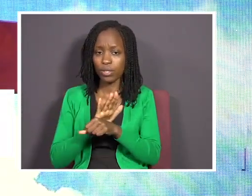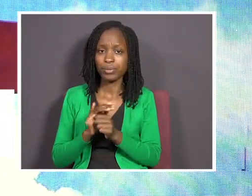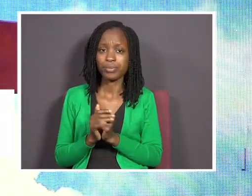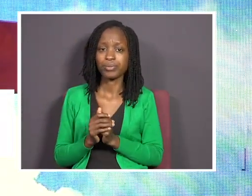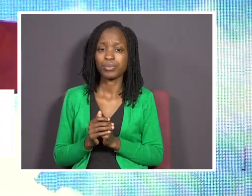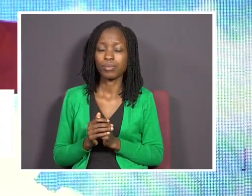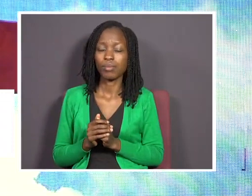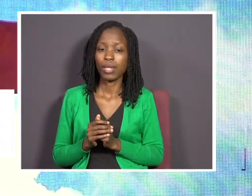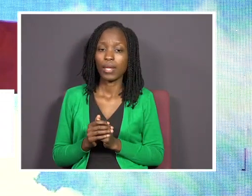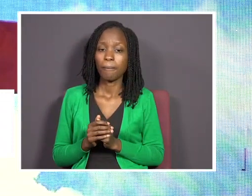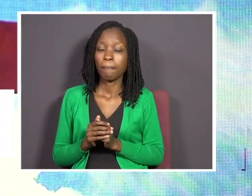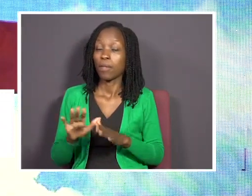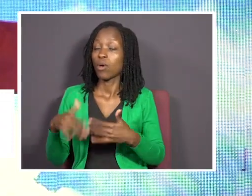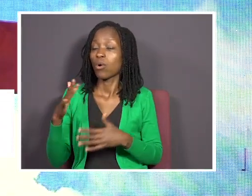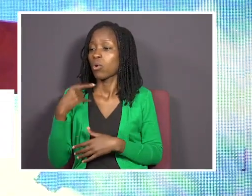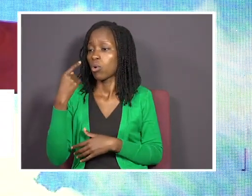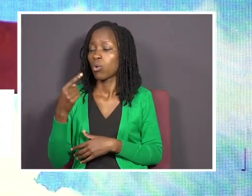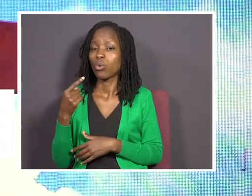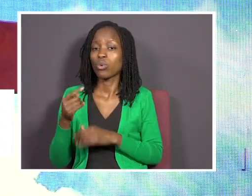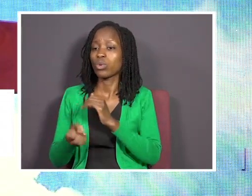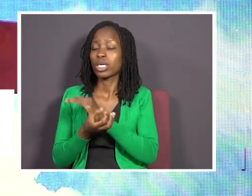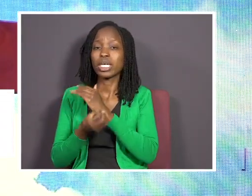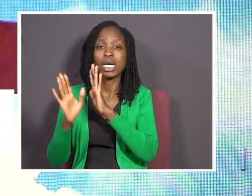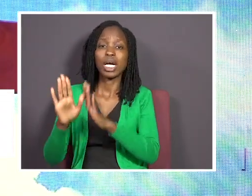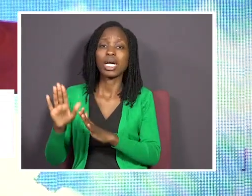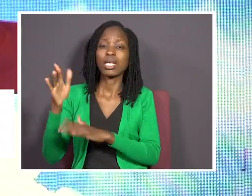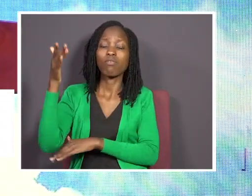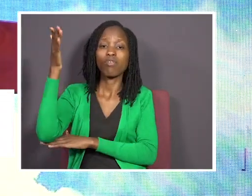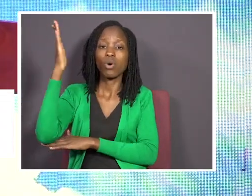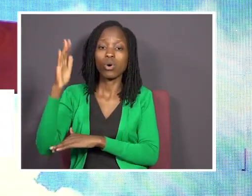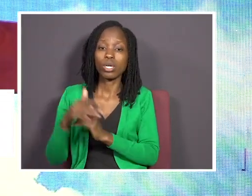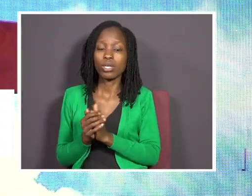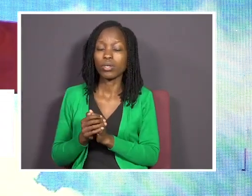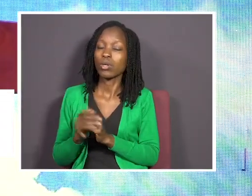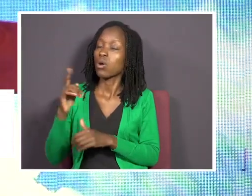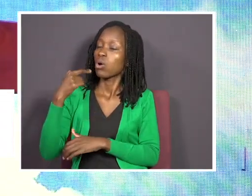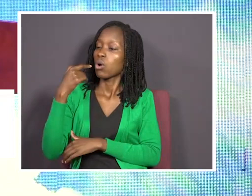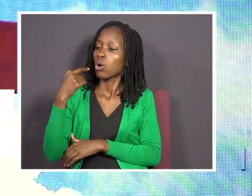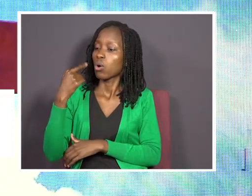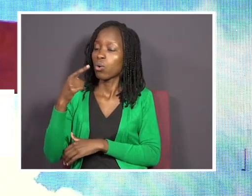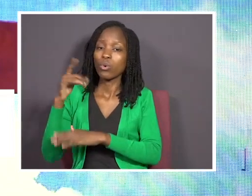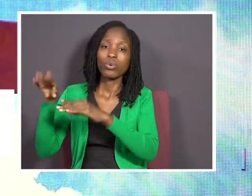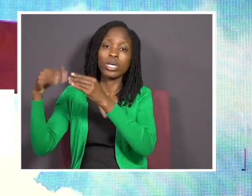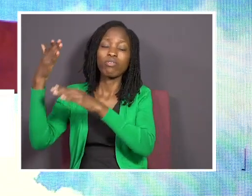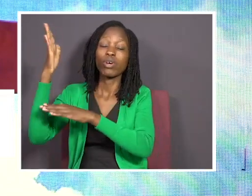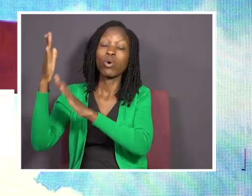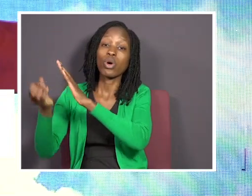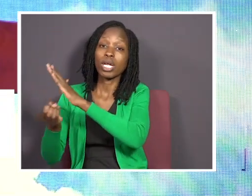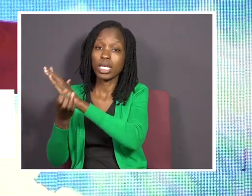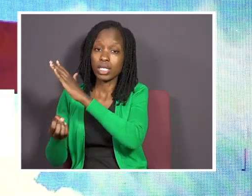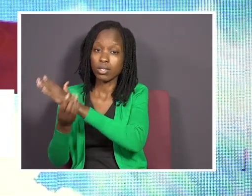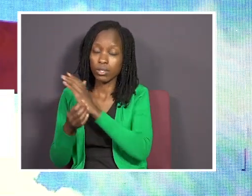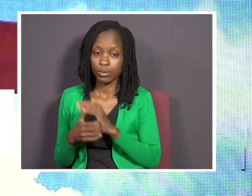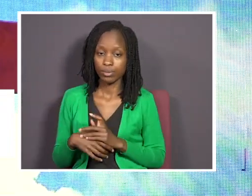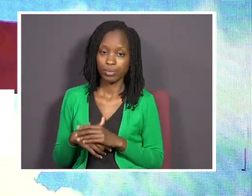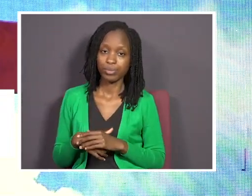would seem to be saying. "Or who has been His counselor, His advisor? Who has been the one giving Him instructions on